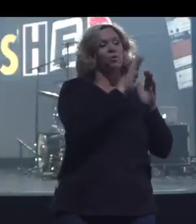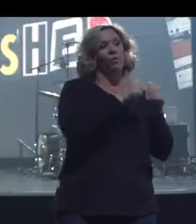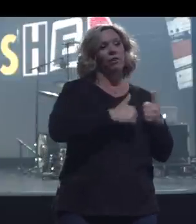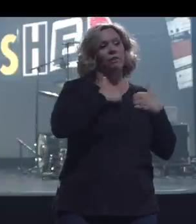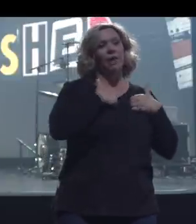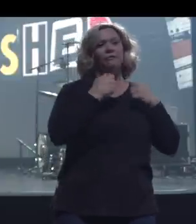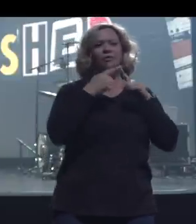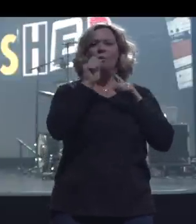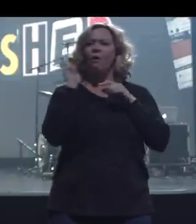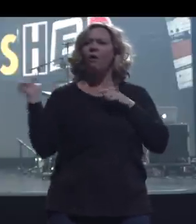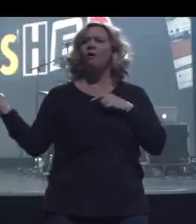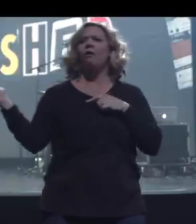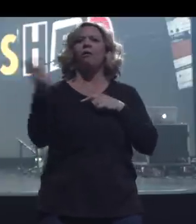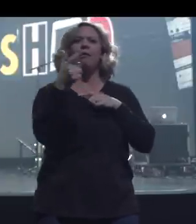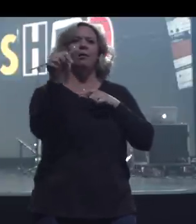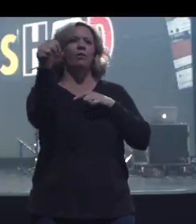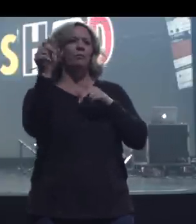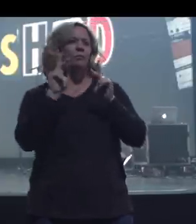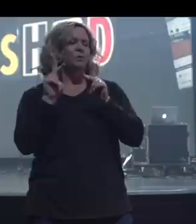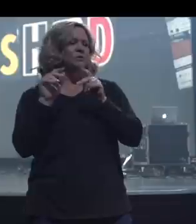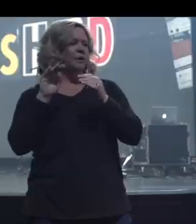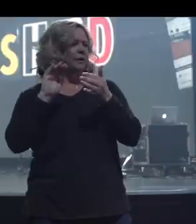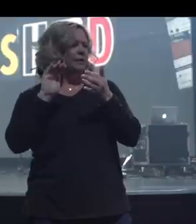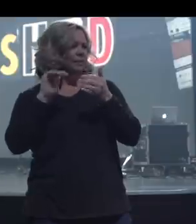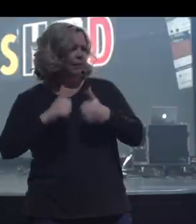to everyone else around you, and